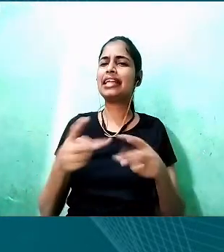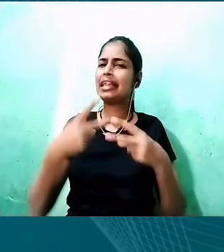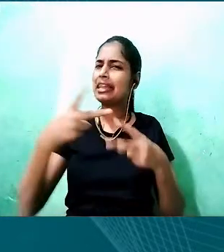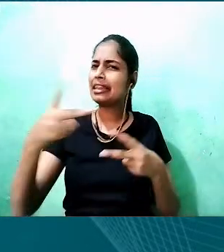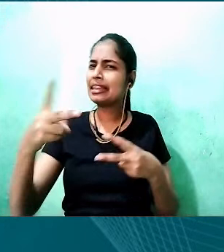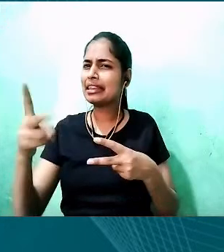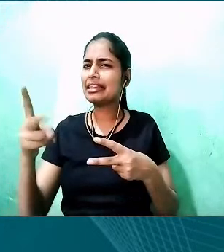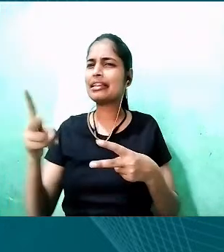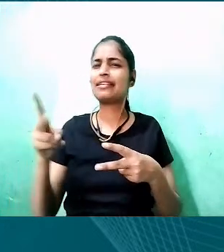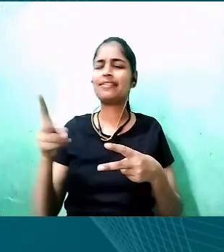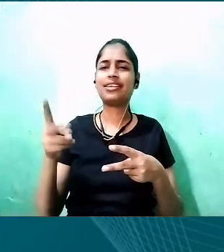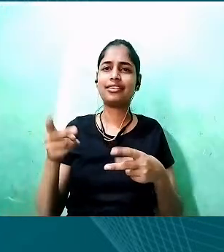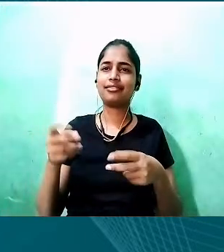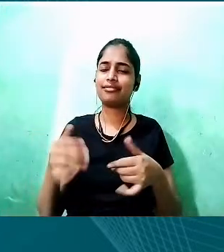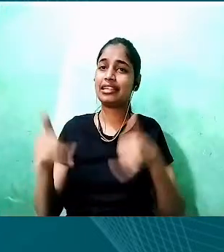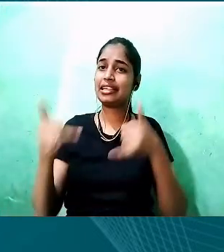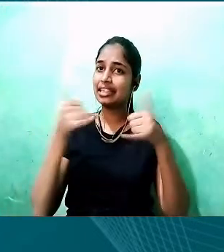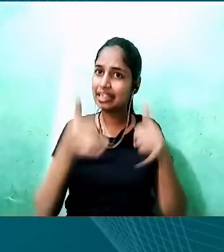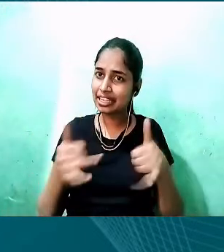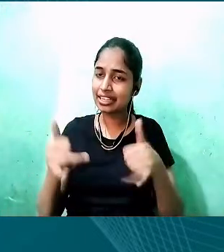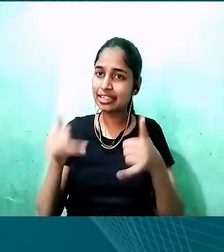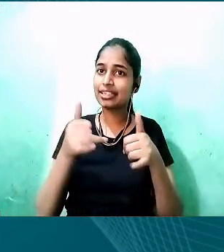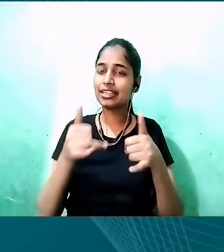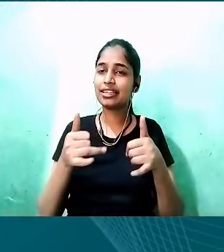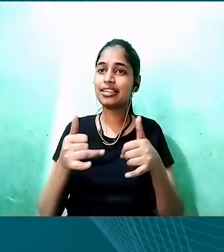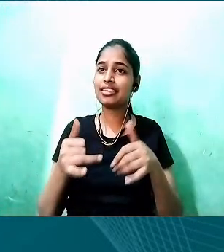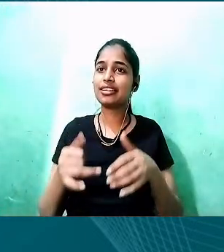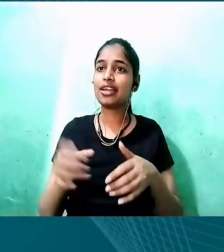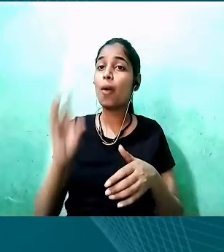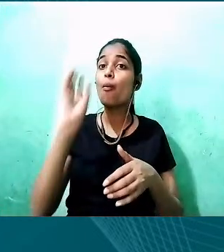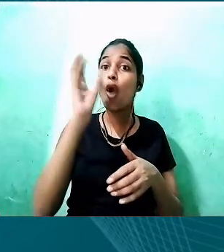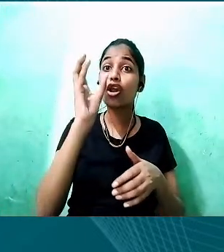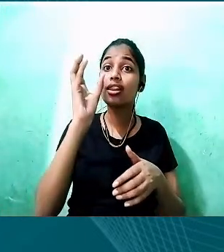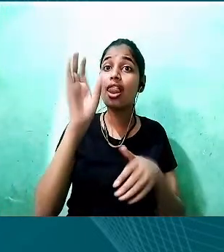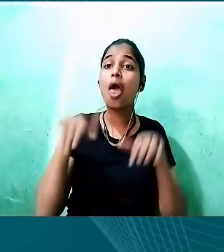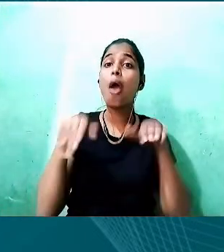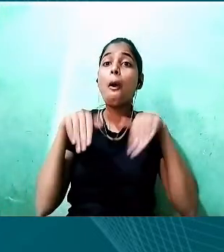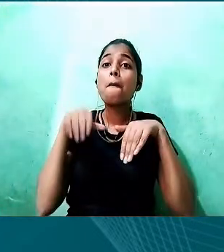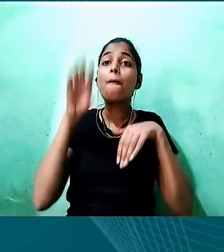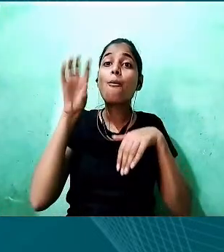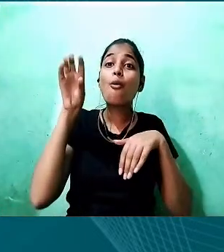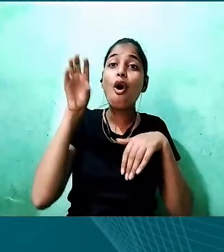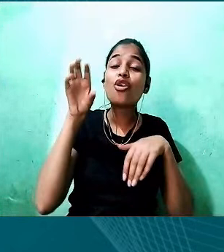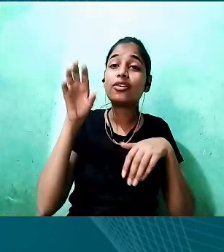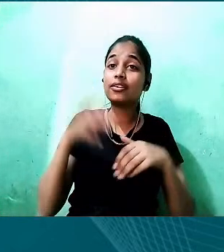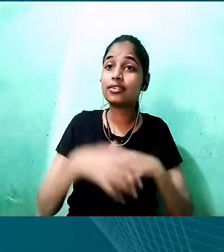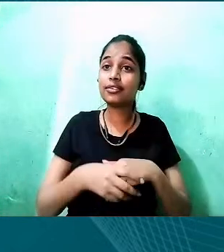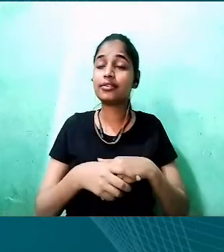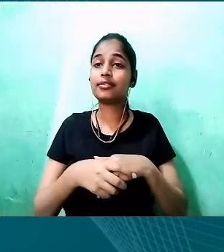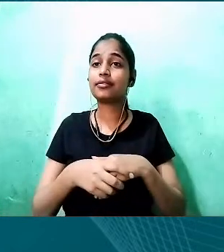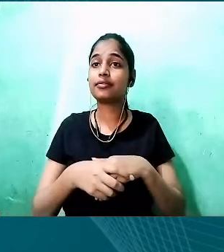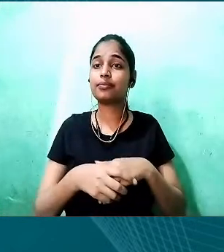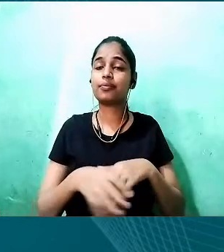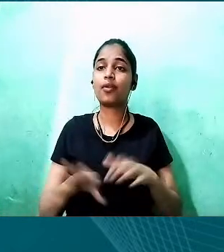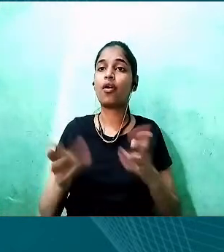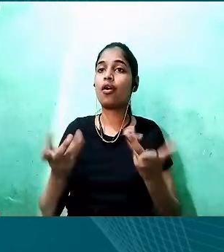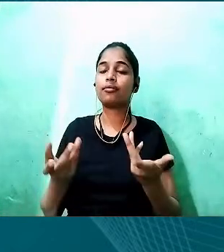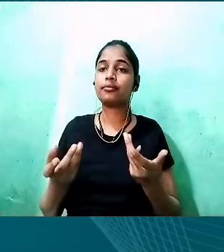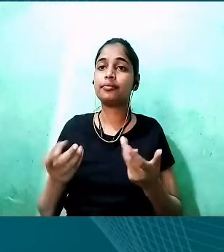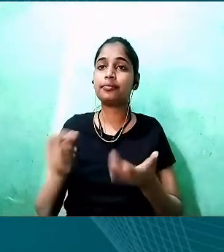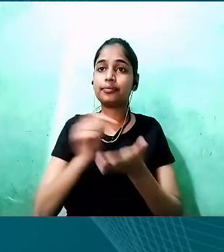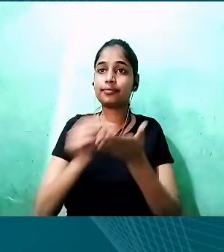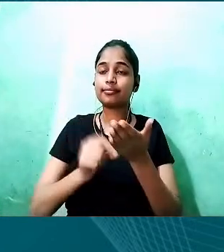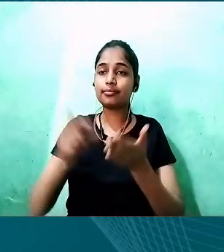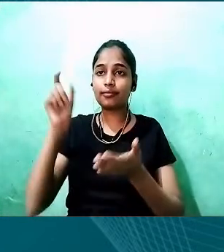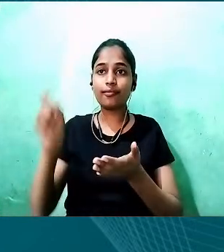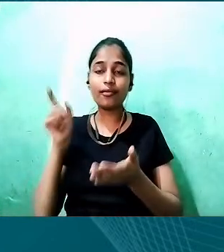with his paws, and or there was a broken suitcase of the writer, he used to climb in the